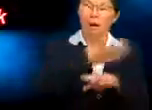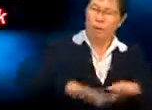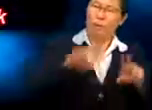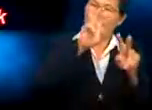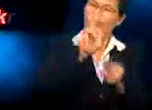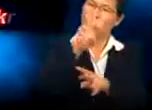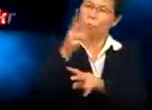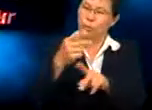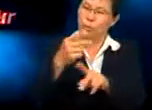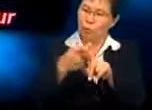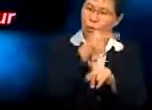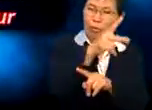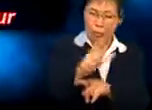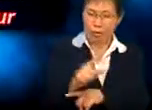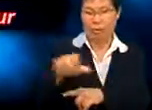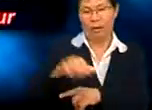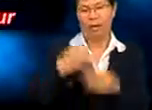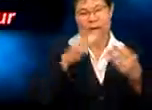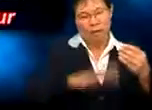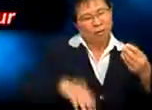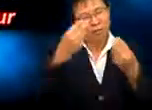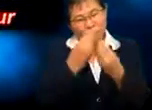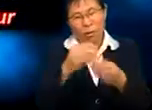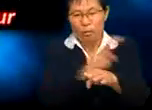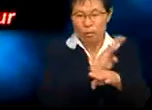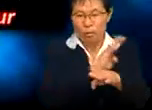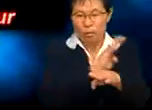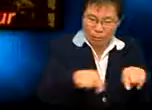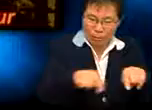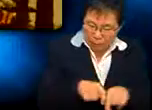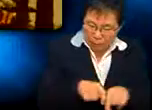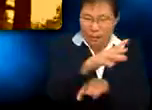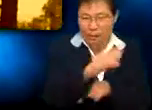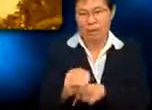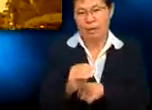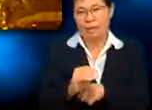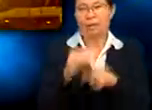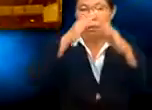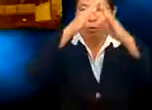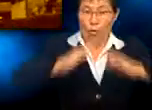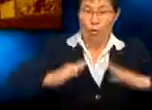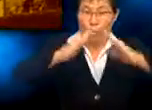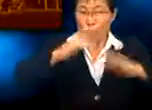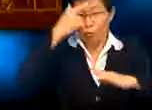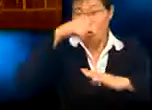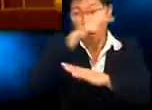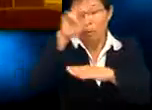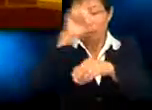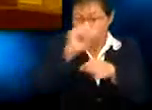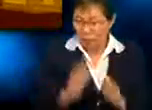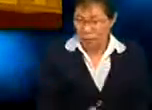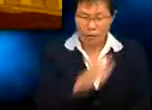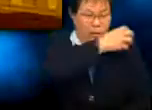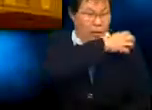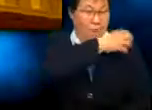from Kuala Lumpur. A number of business premises and living quarters for government officials